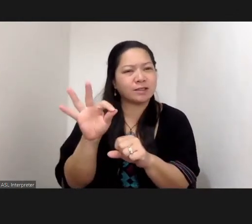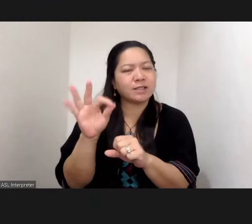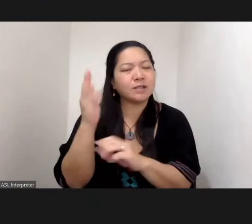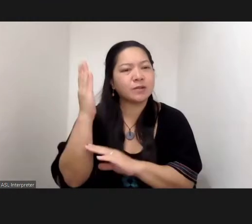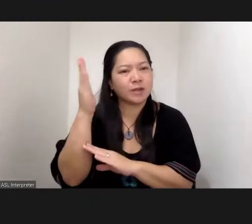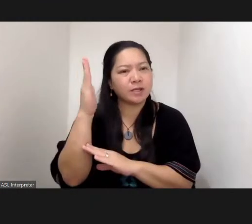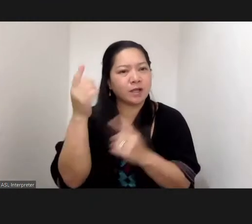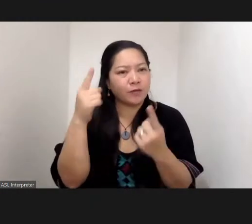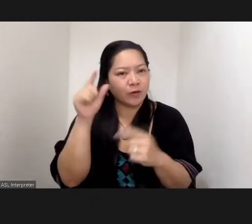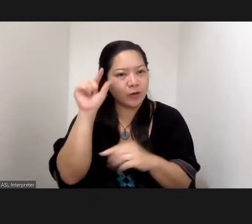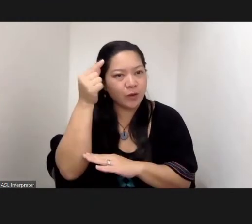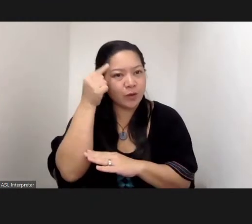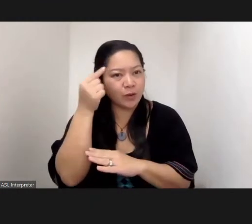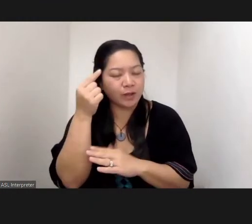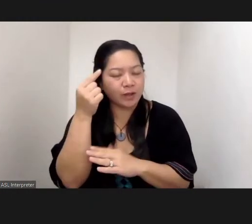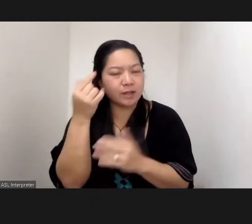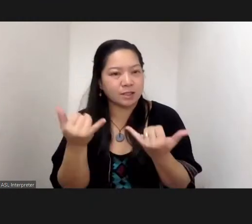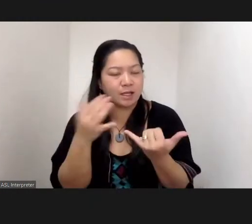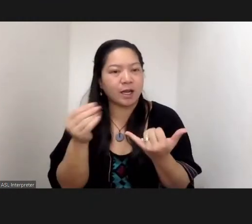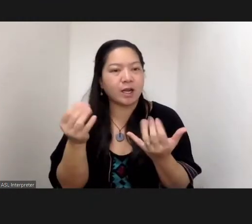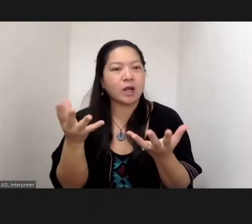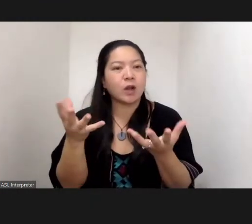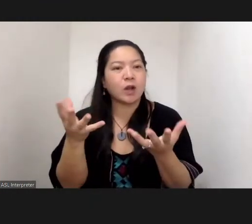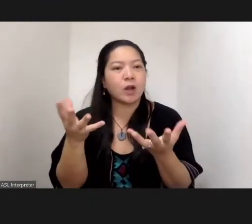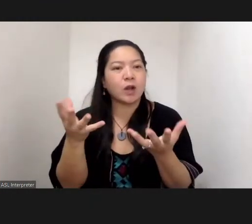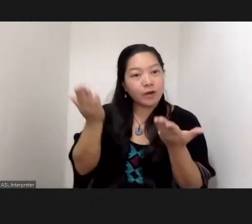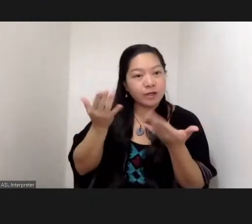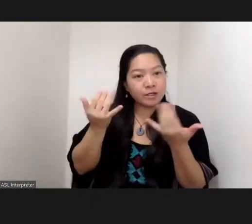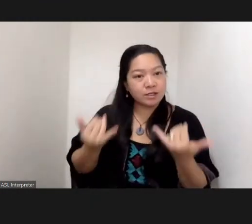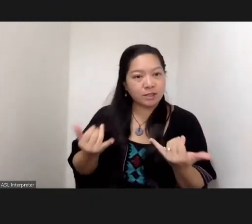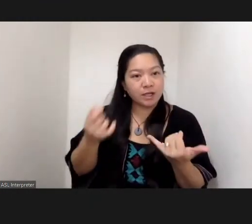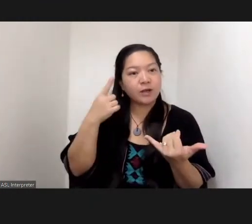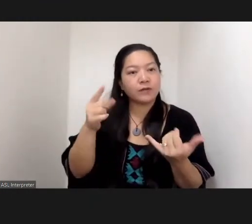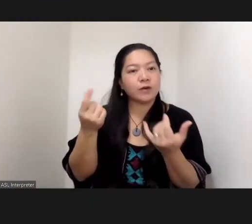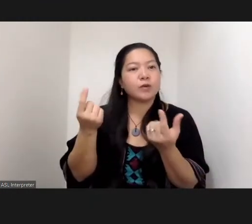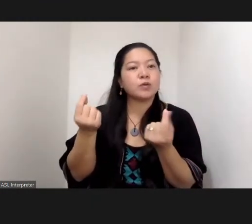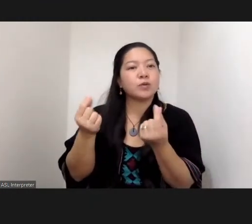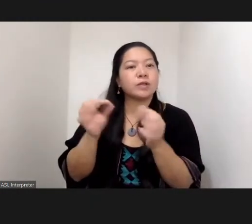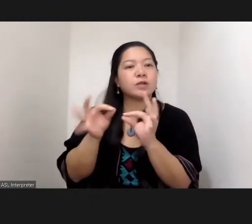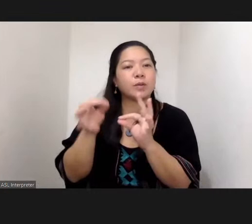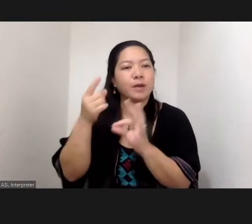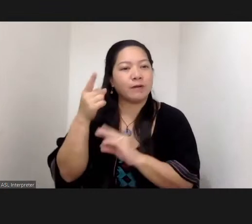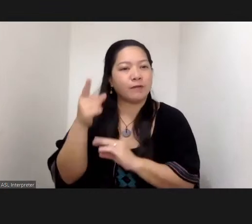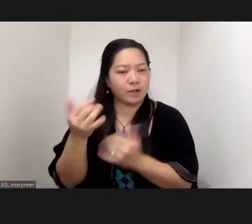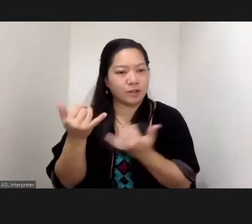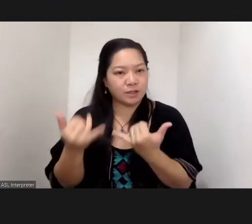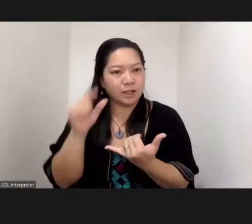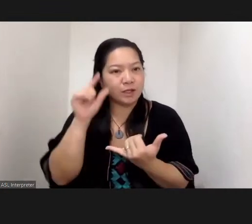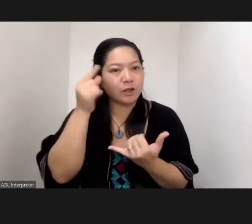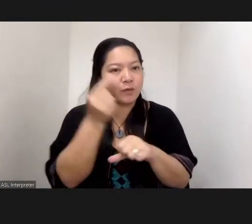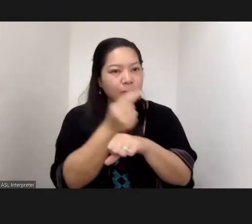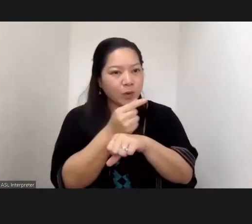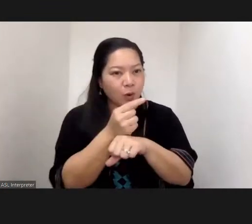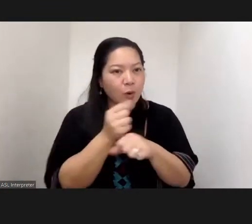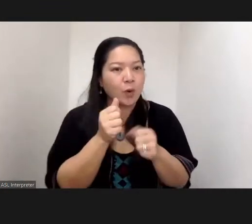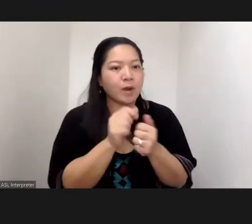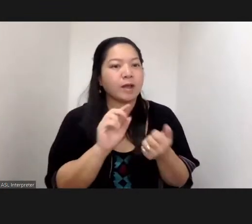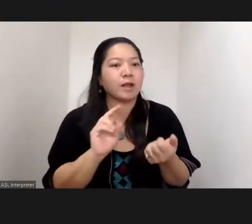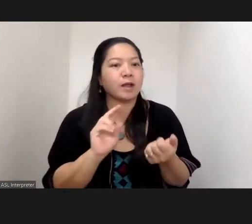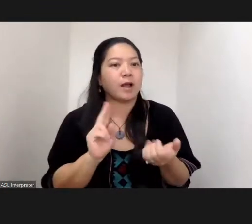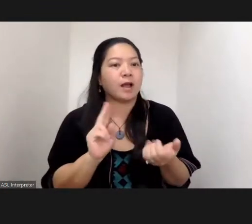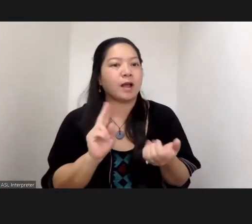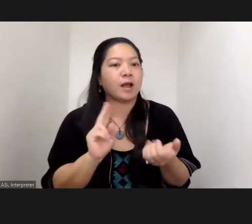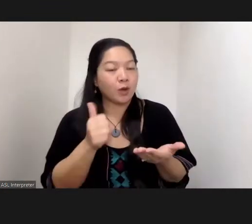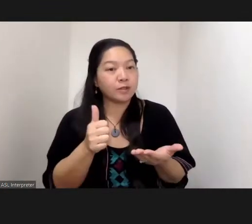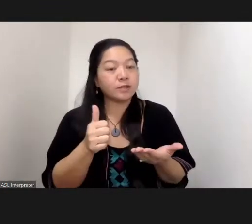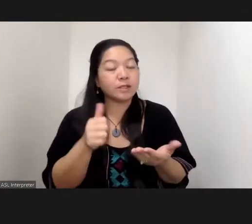the presence of the Honorable Lourdes A. Leon Guerrero, Magahagan Guahan, Governor of Guam. We also have with us from the Department of Public Health and